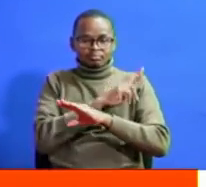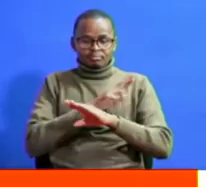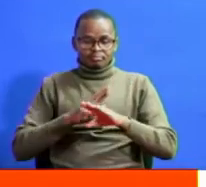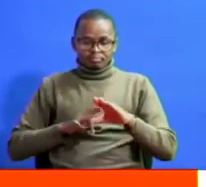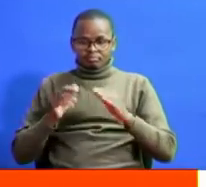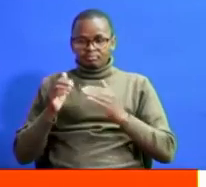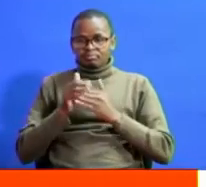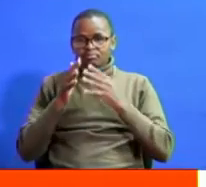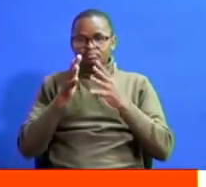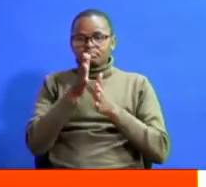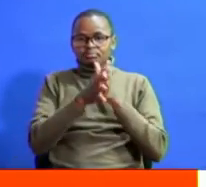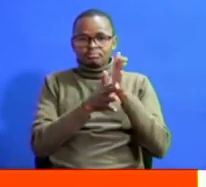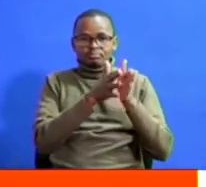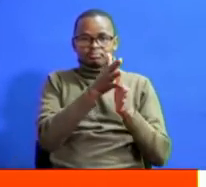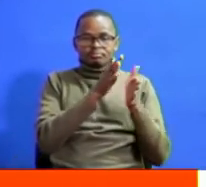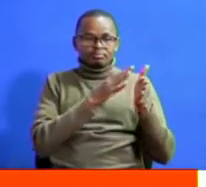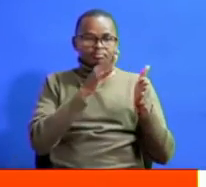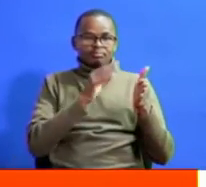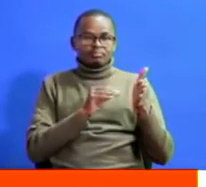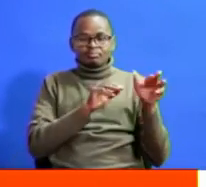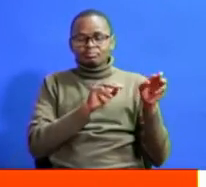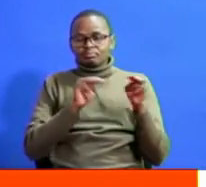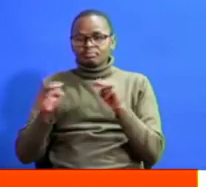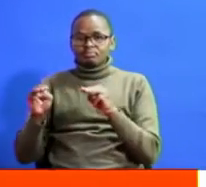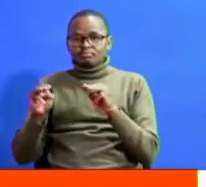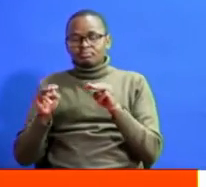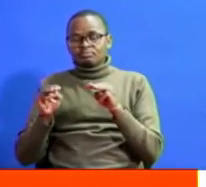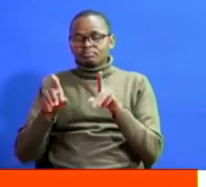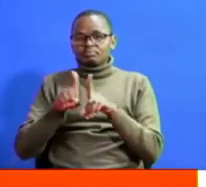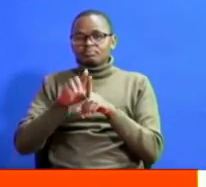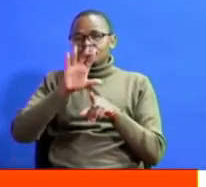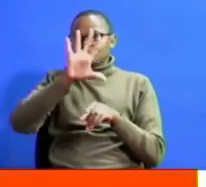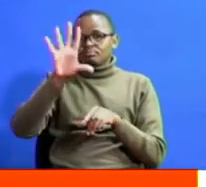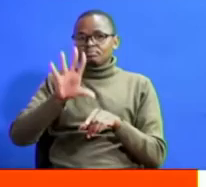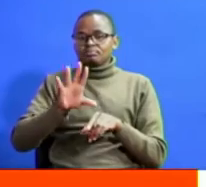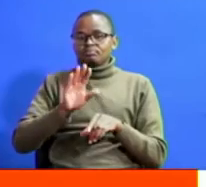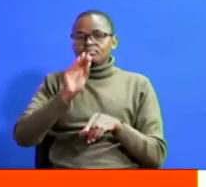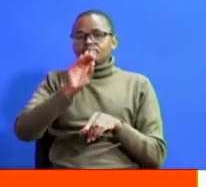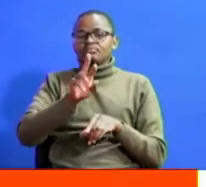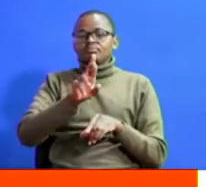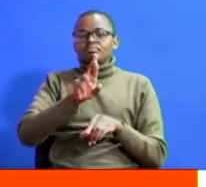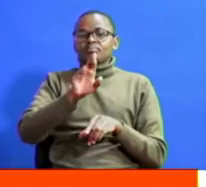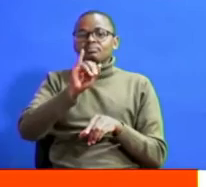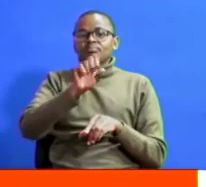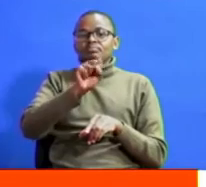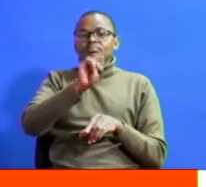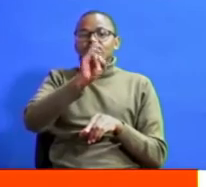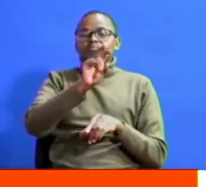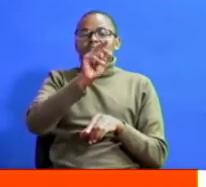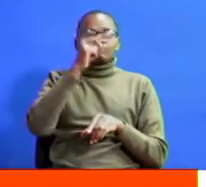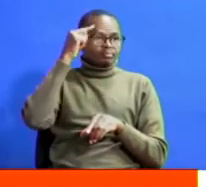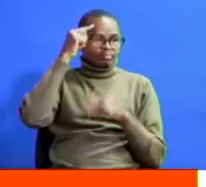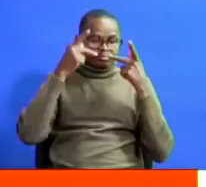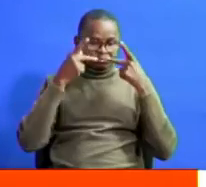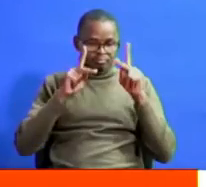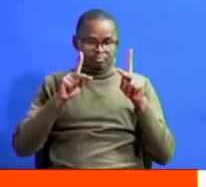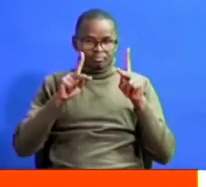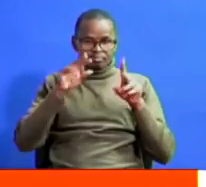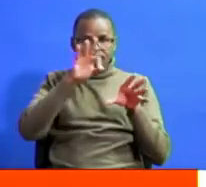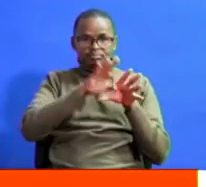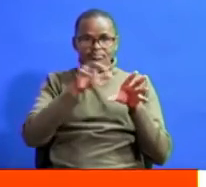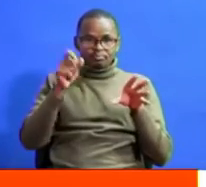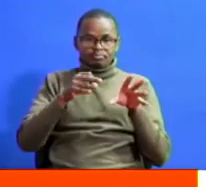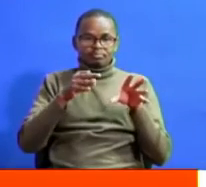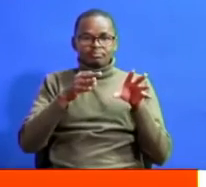leaders, organizations and movements such as Africans Rising Movement called for peaceful elections on